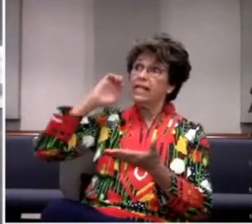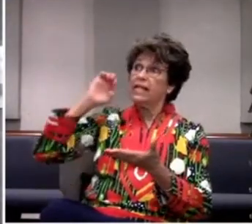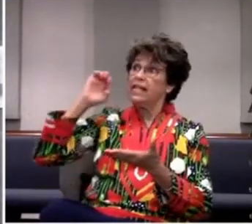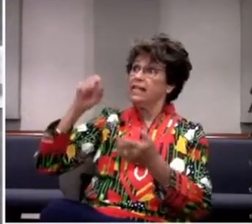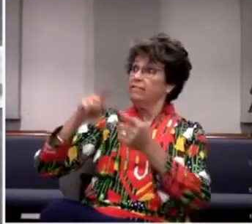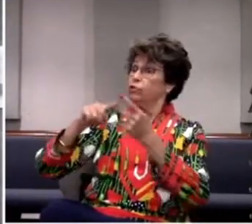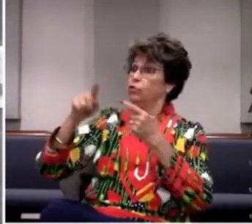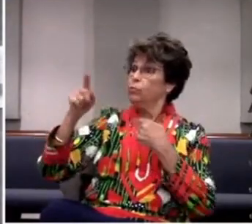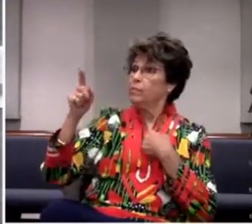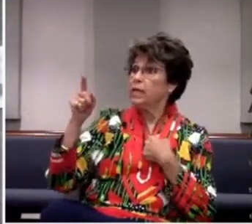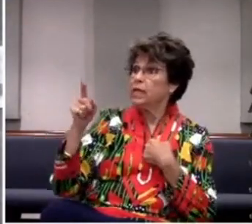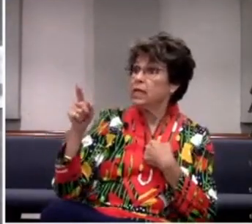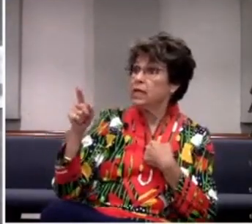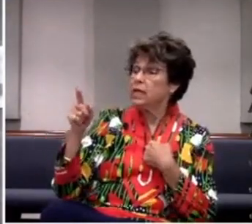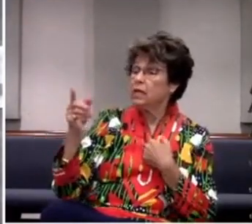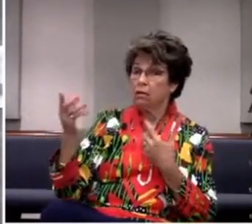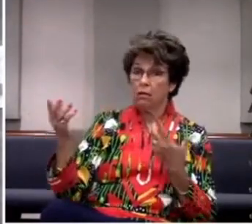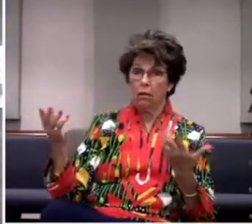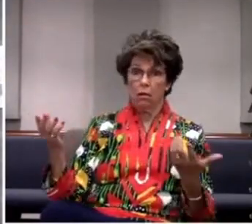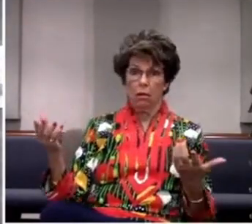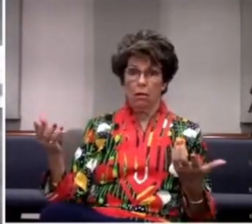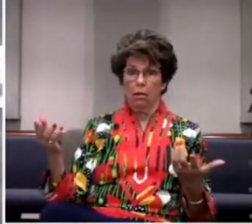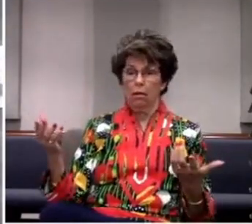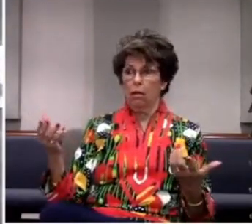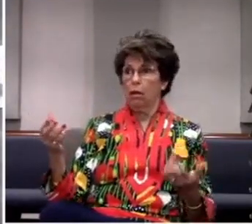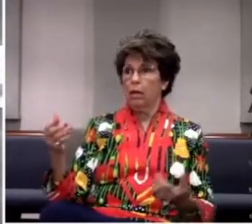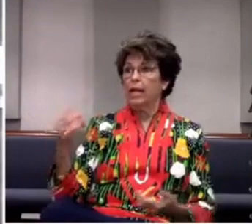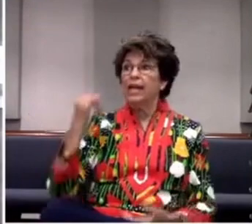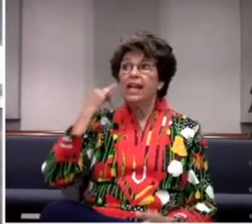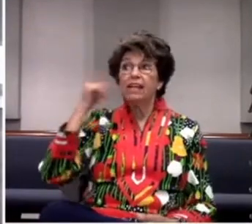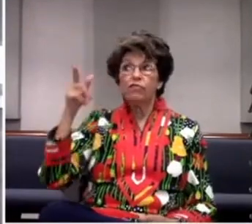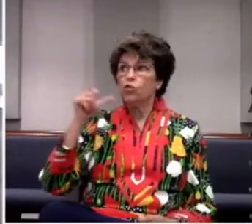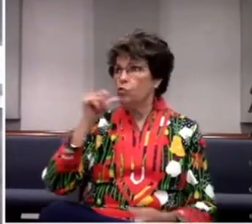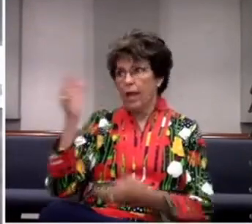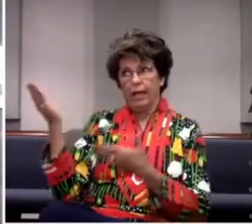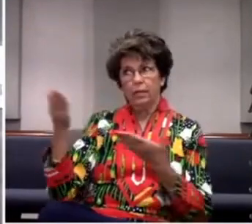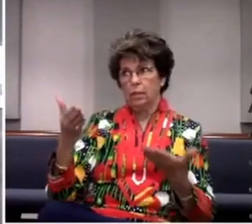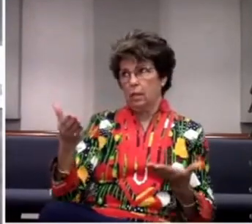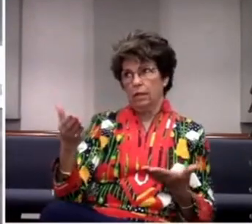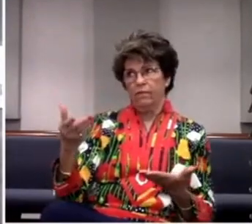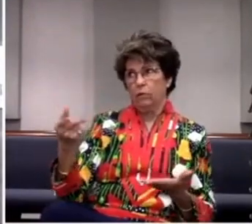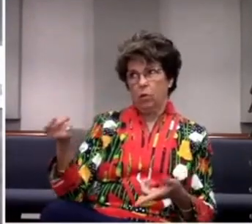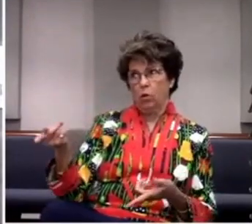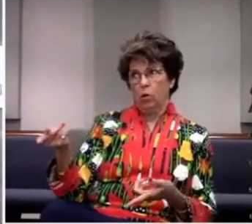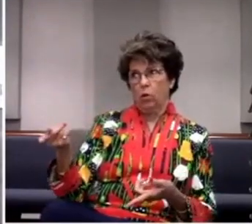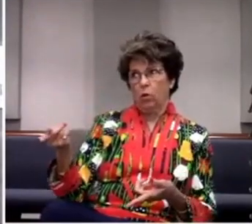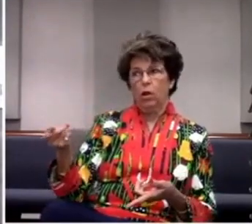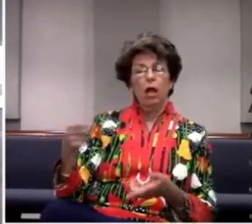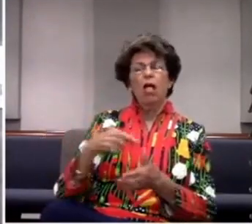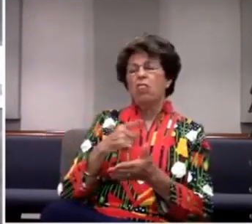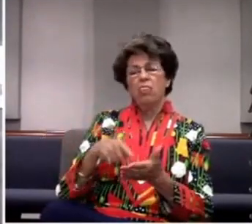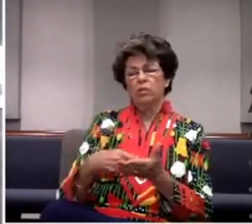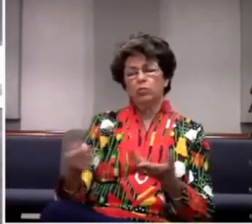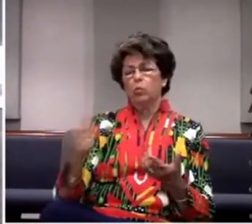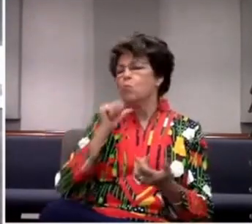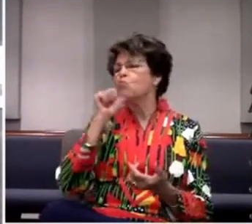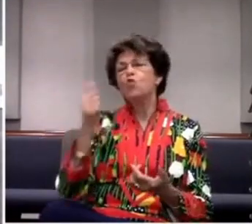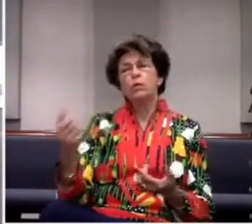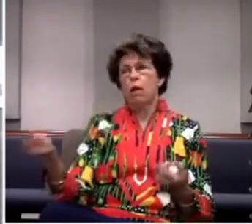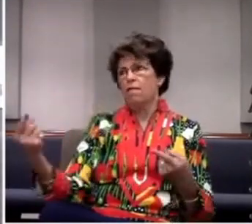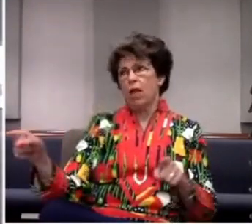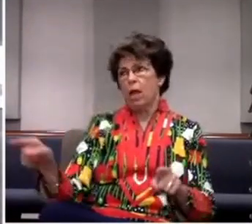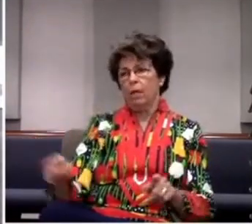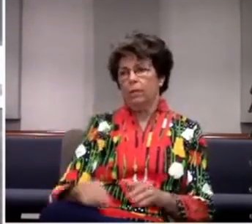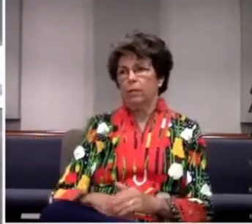In essence, if you didn't give her, this wouldn't have happened. Eve